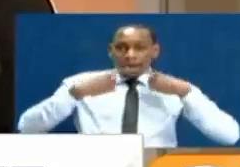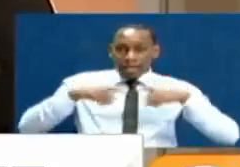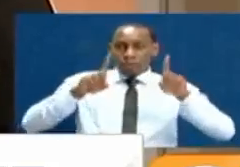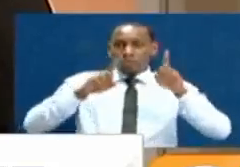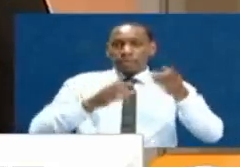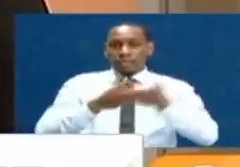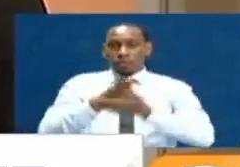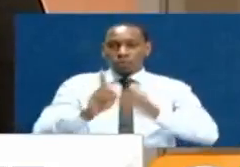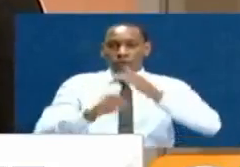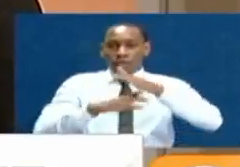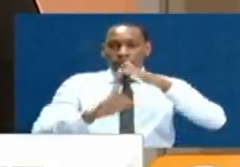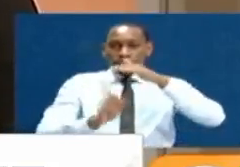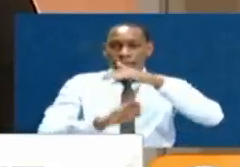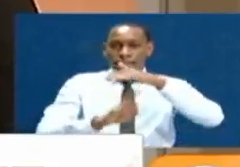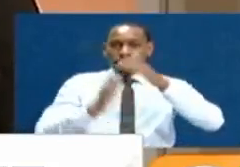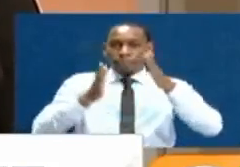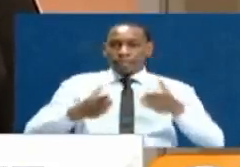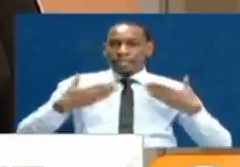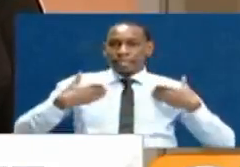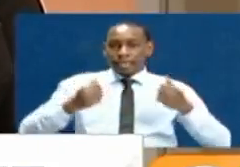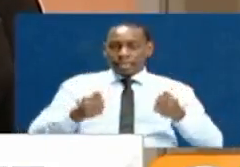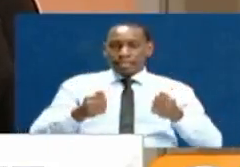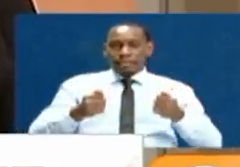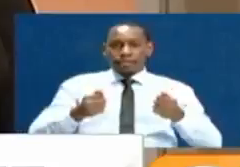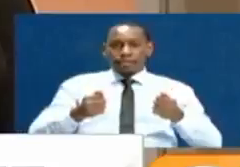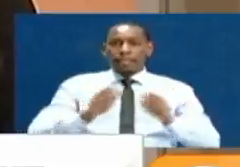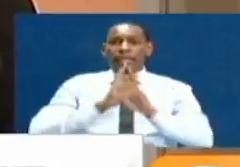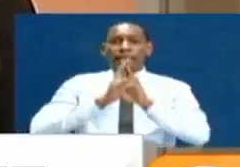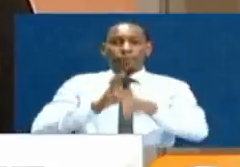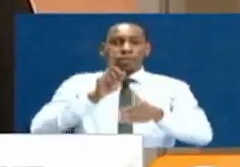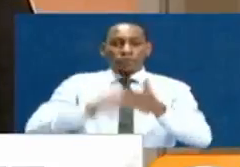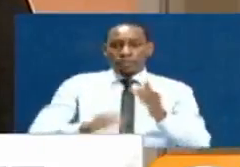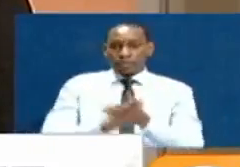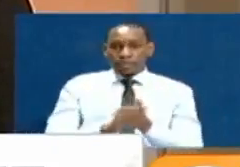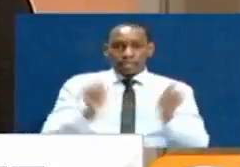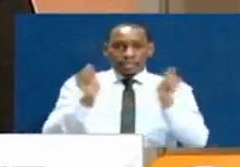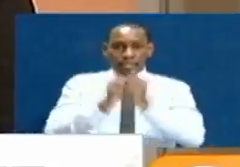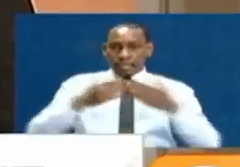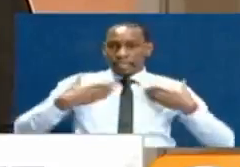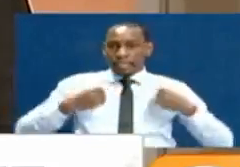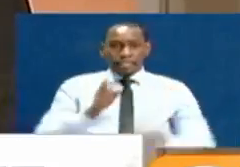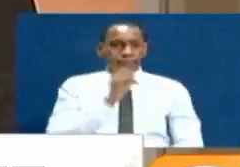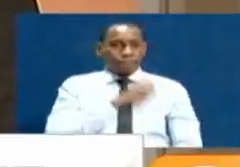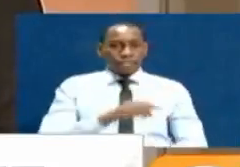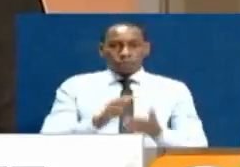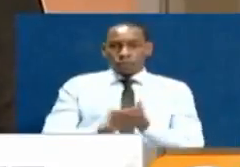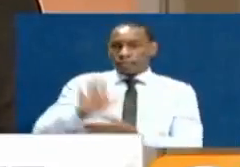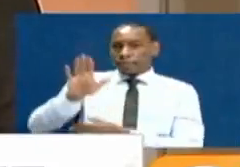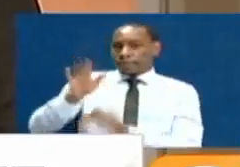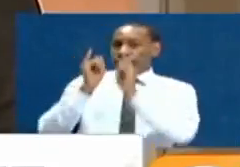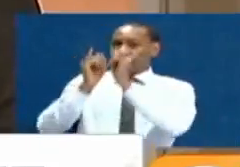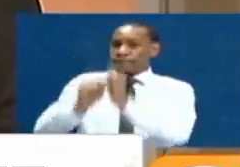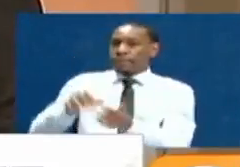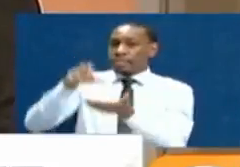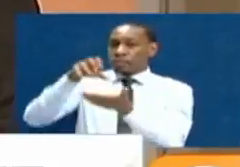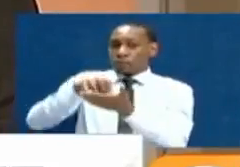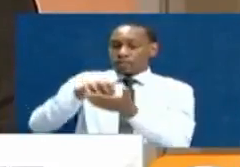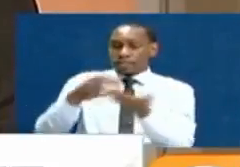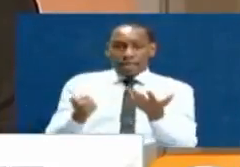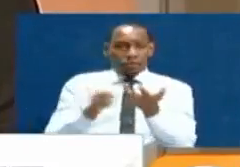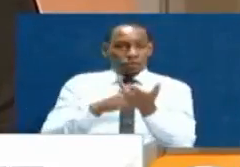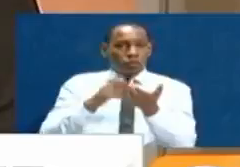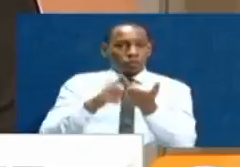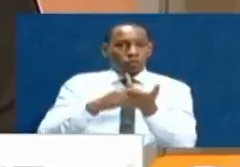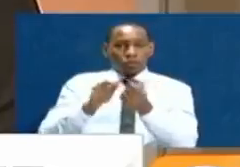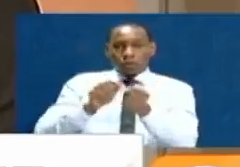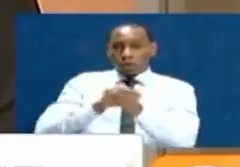made as Health Cabinet Secretary Mutahi Kagwe reported 10 recoveries and 5 new cases, bringing the